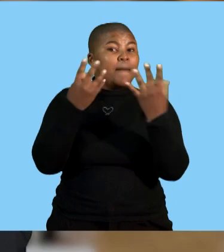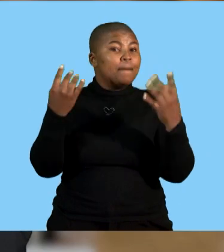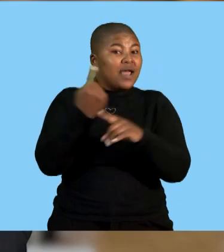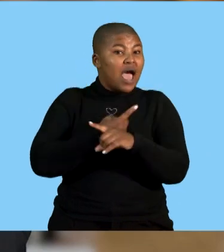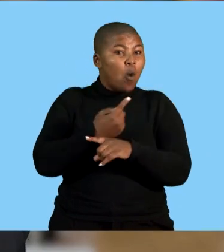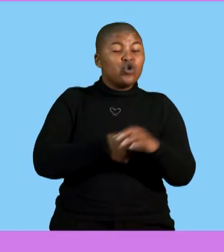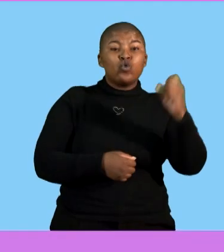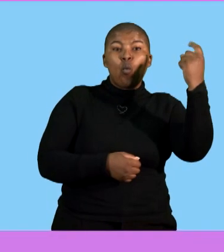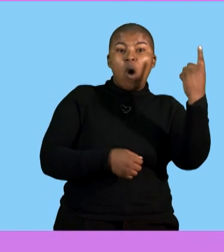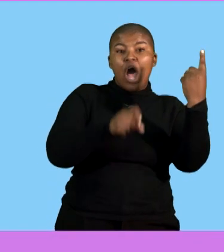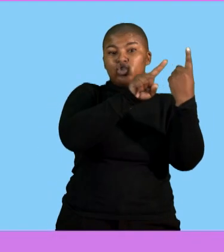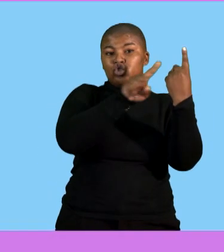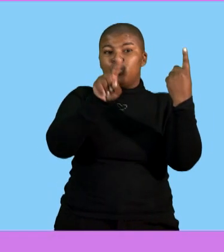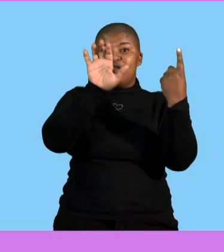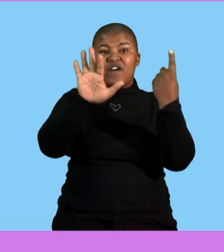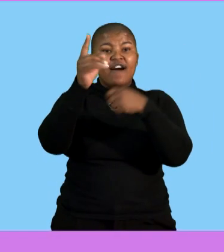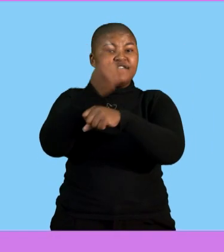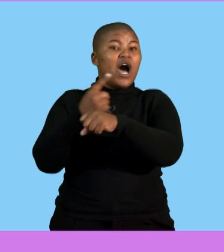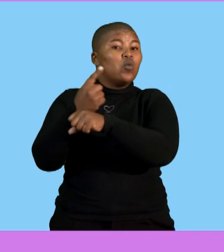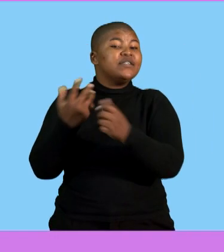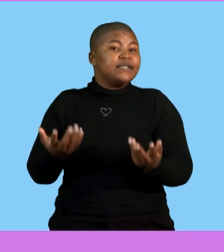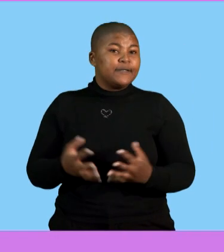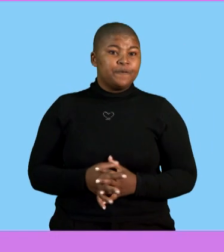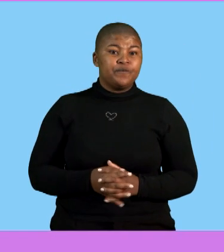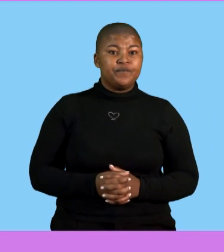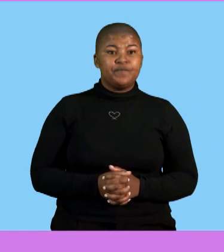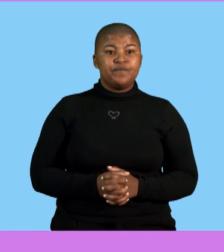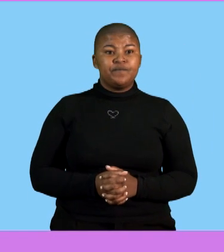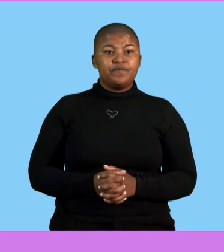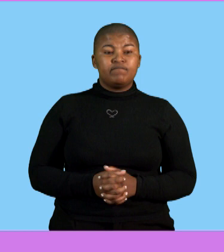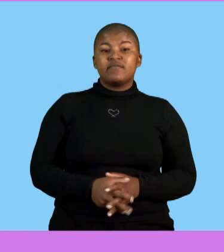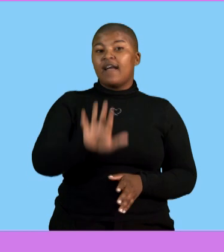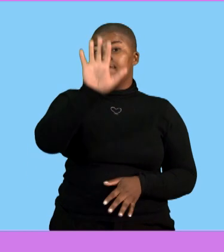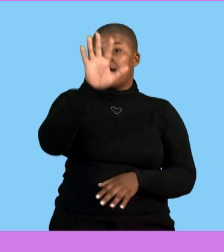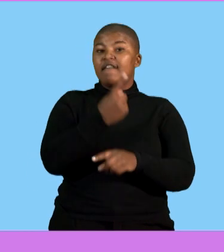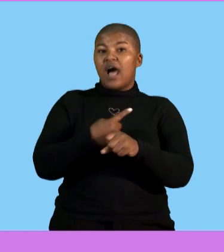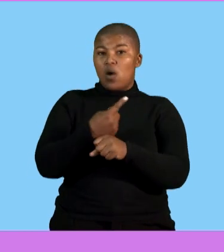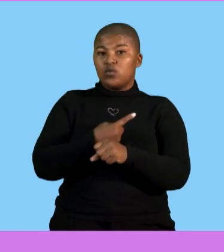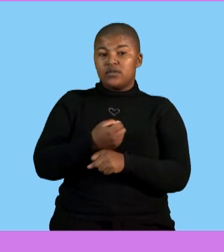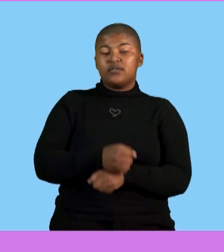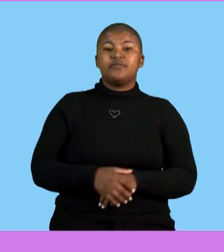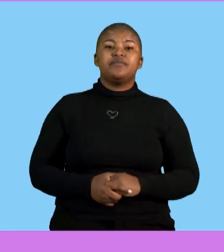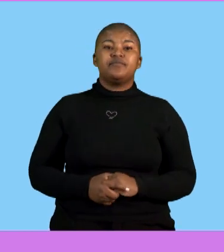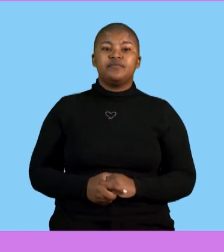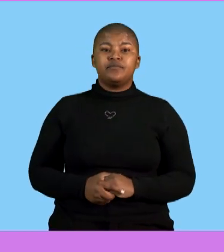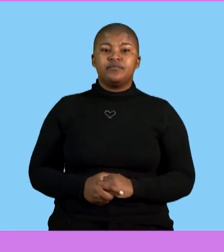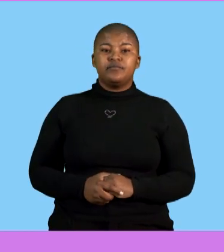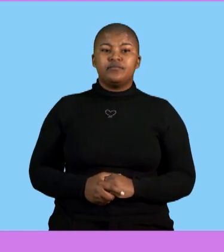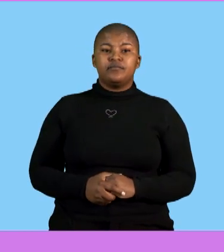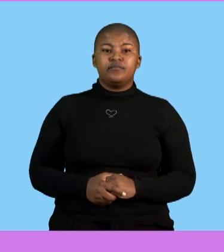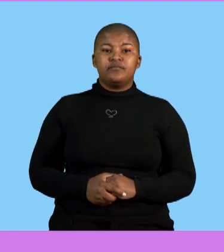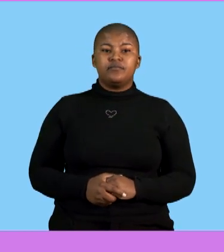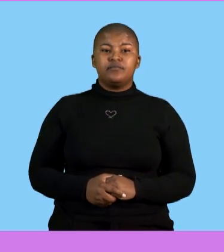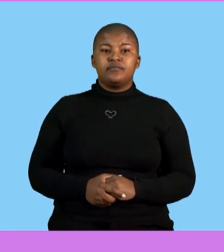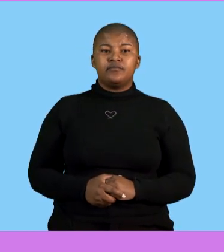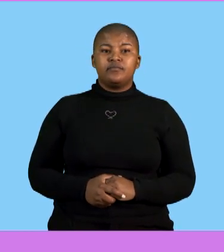spent between 1 and 5 hours. So the first result, we have 5 hours, so we are going to take it